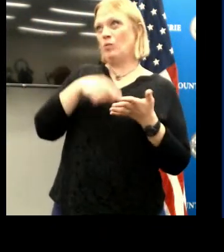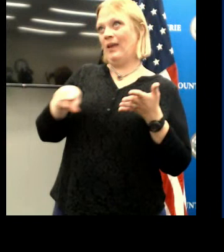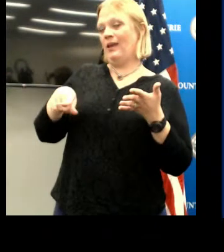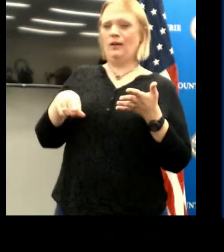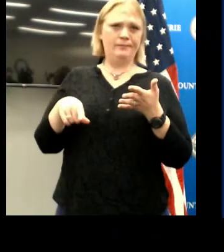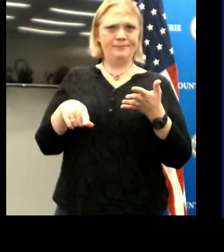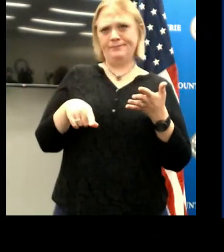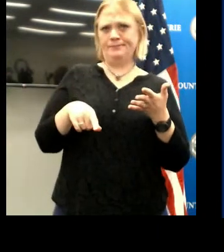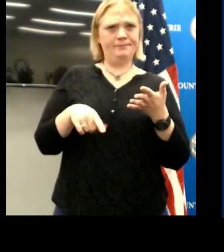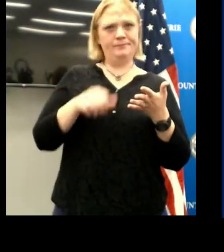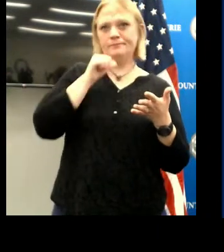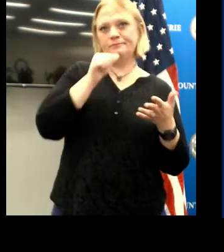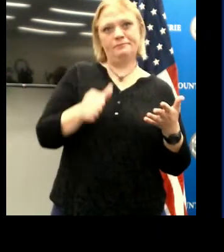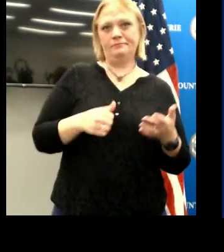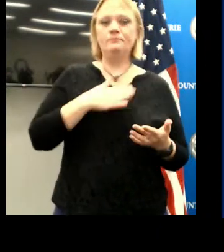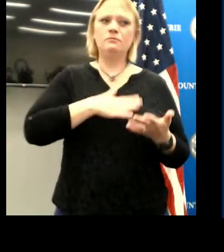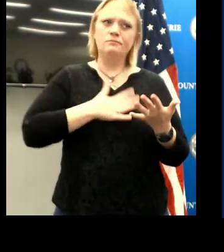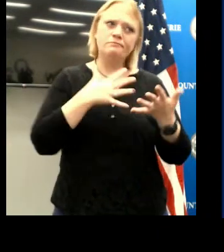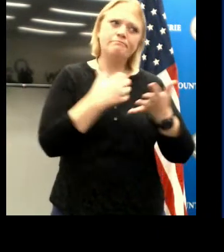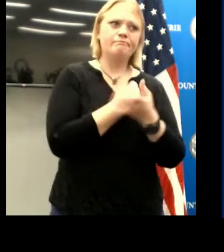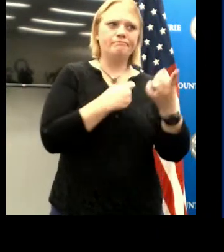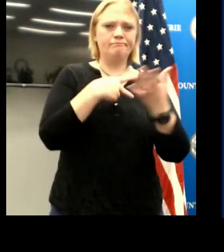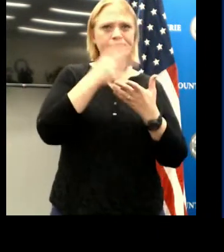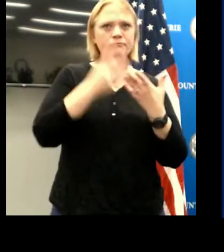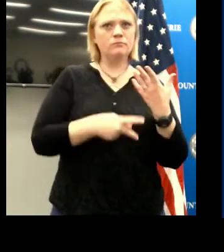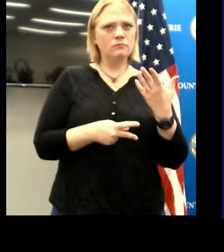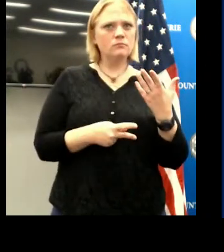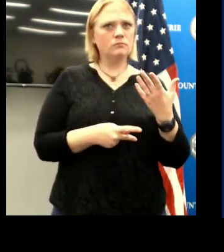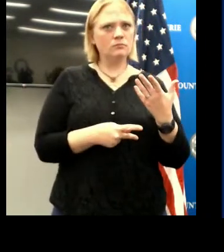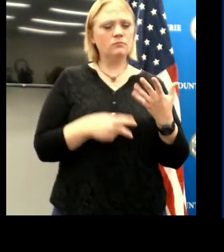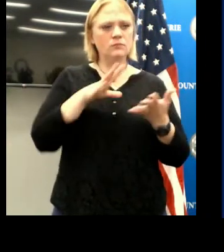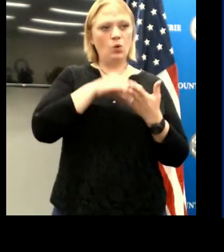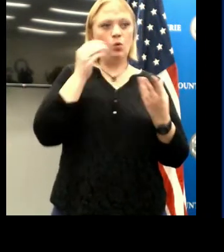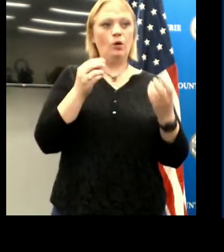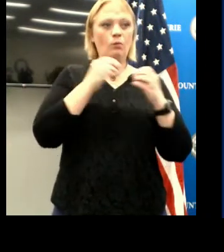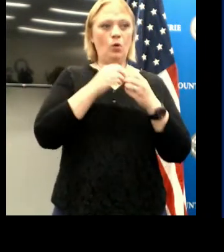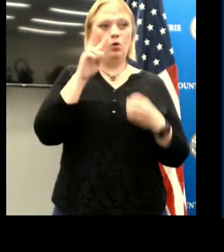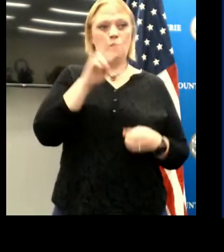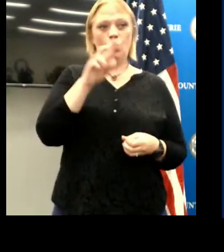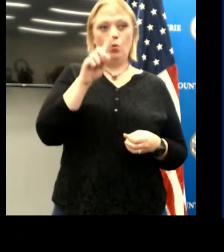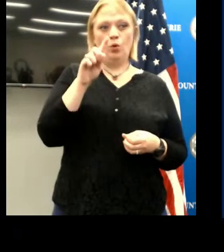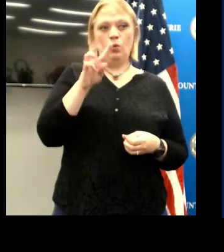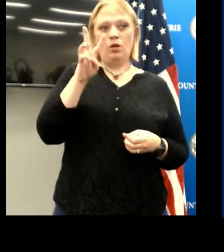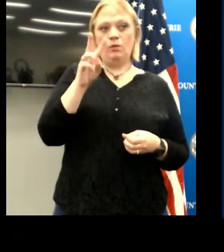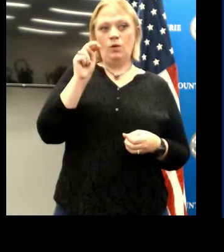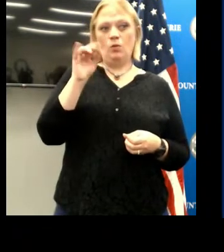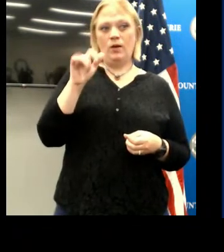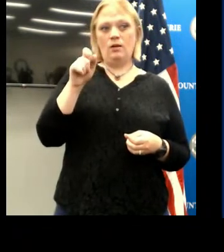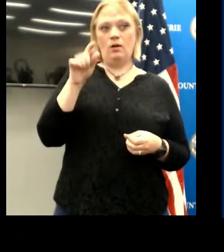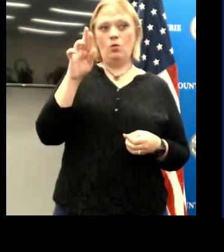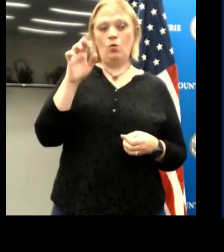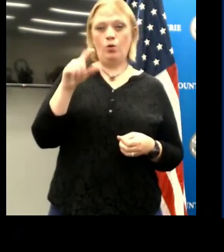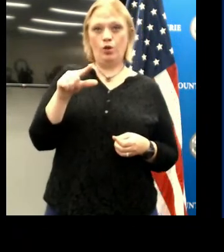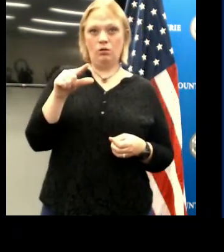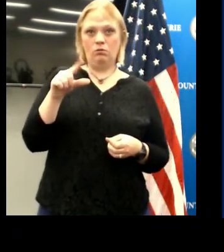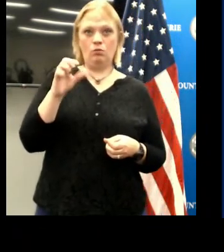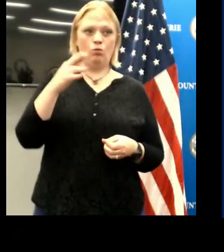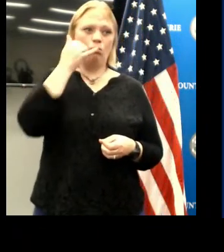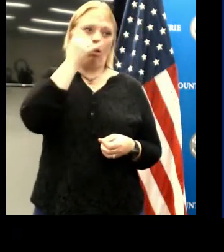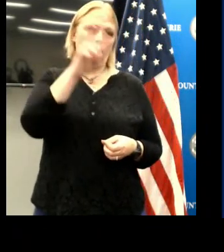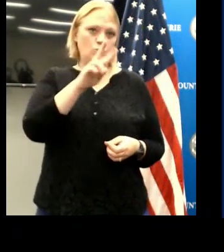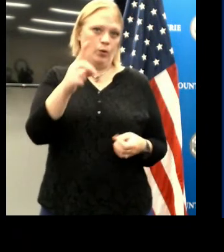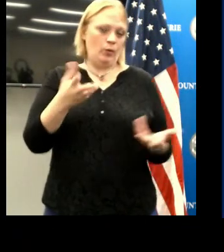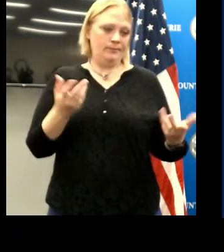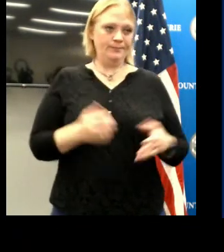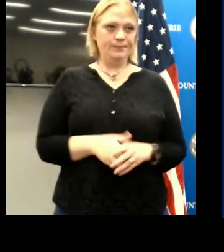case. So please take advantage of the program. You can learn more about it at 211wny.org, or you can call